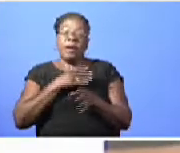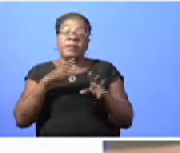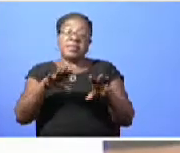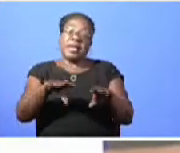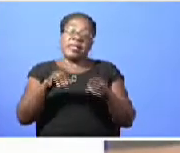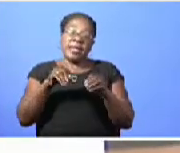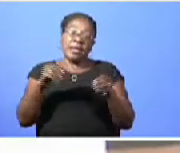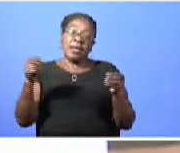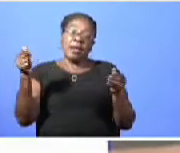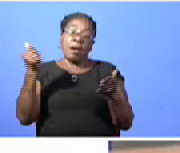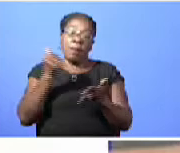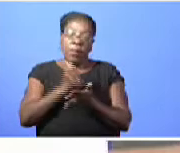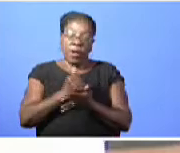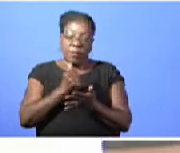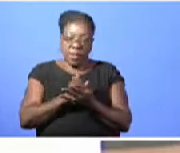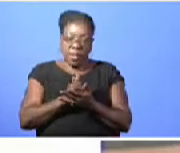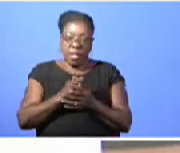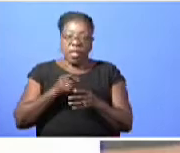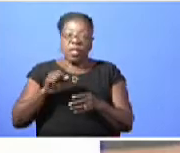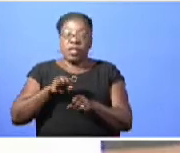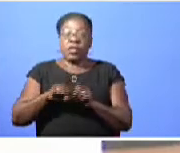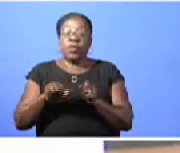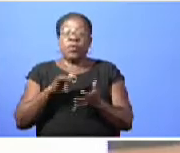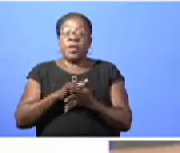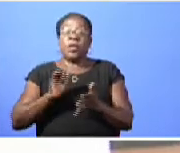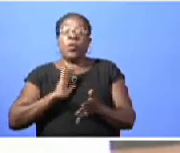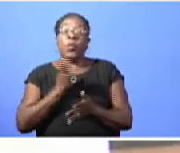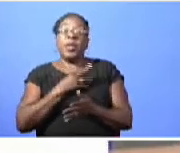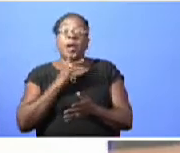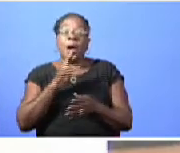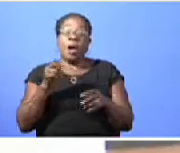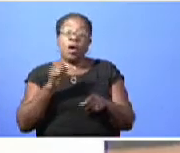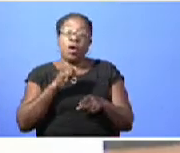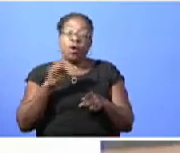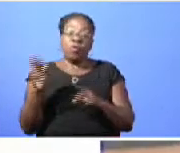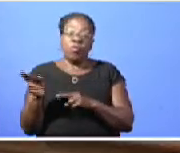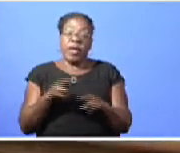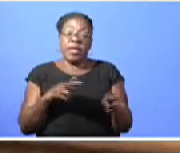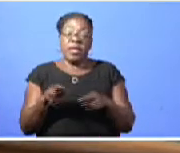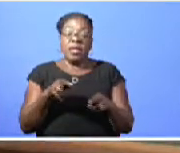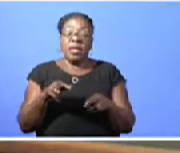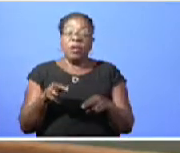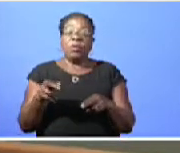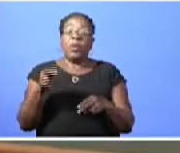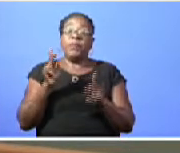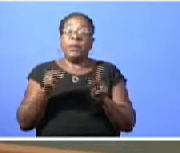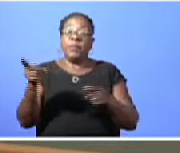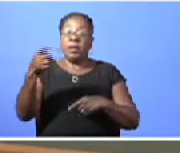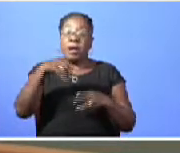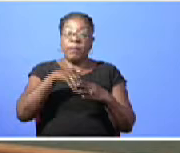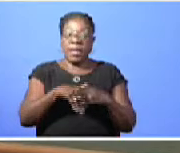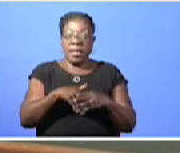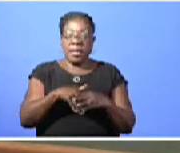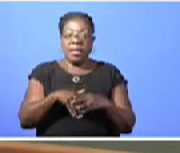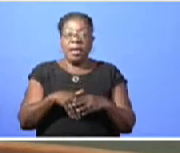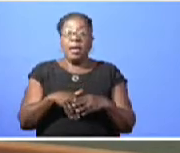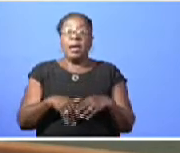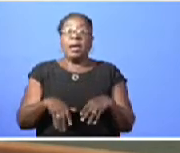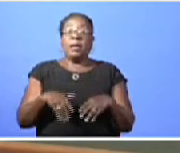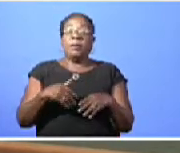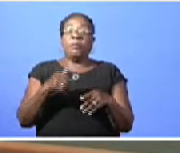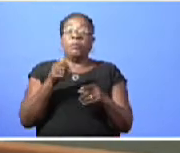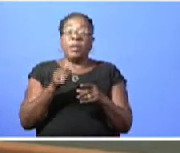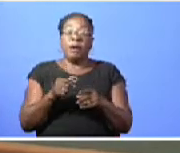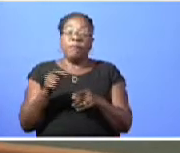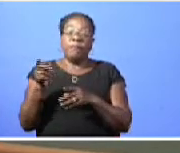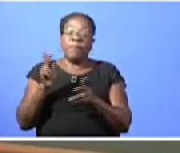that we're ready for when people come in. So that gave us time to sanitize, and we didn't have everybody rushing in at one time. We